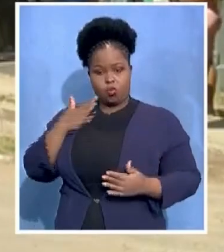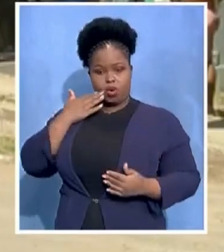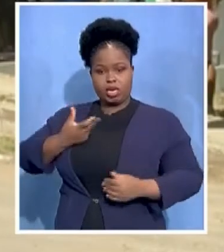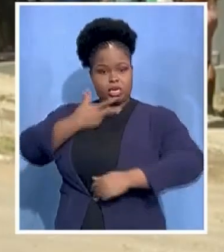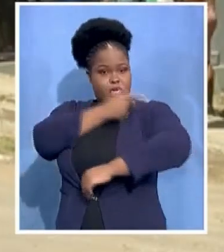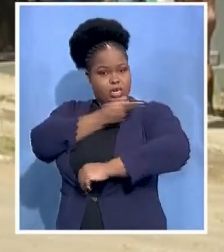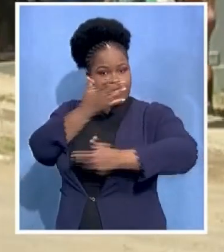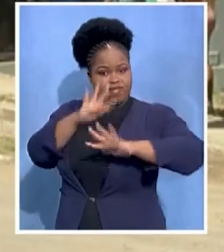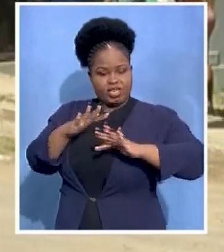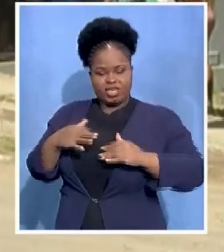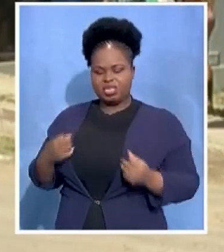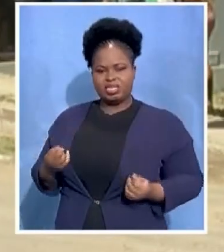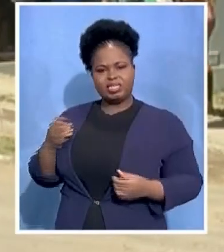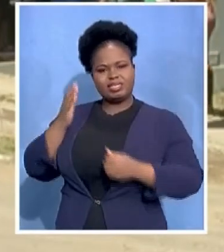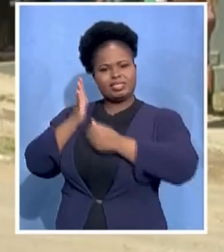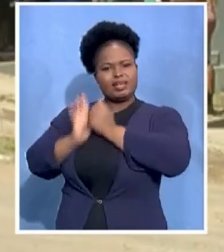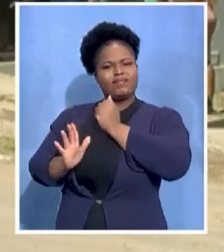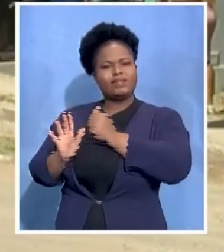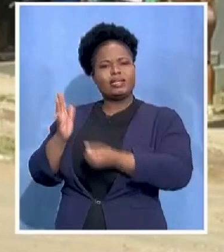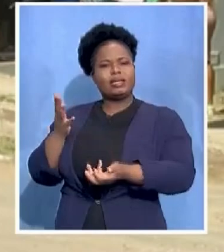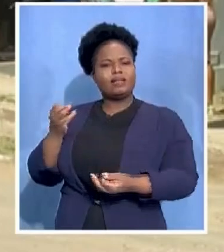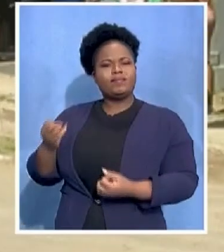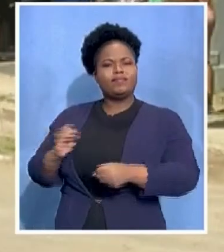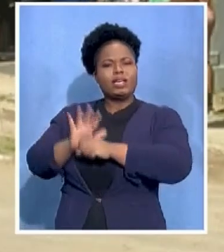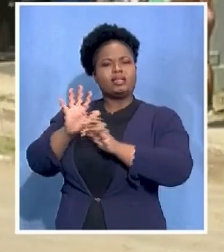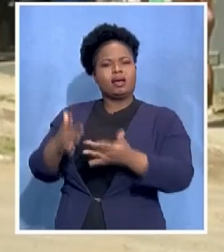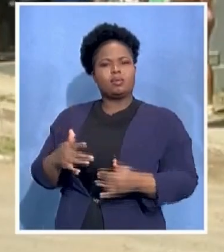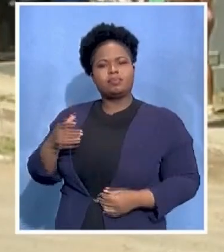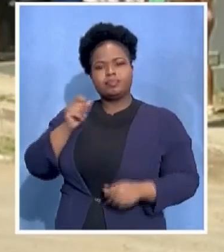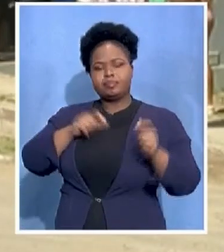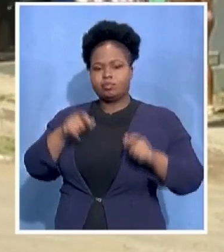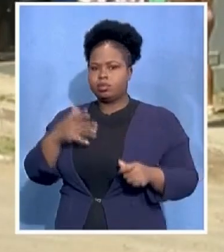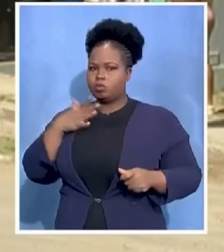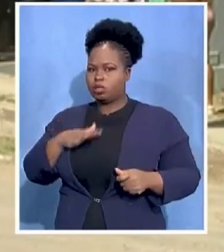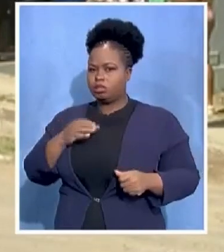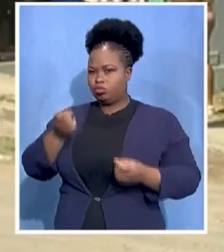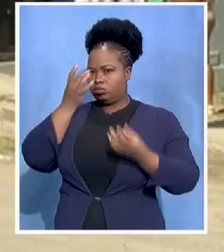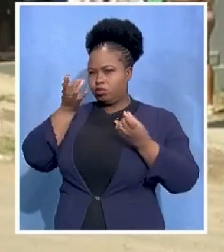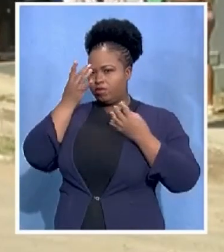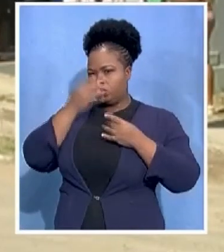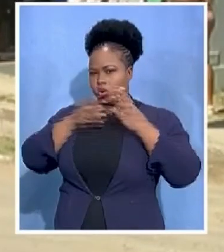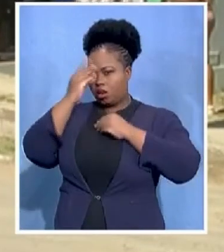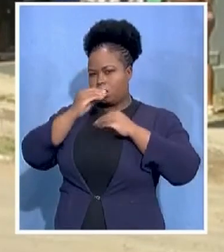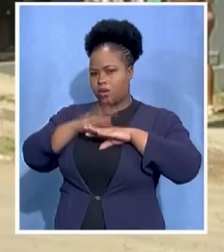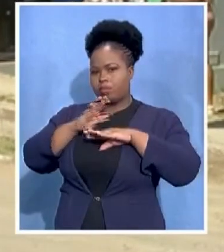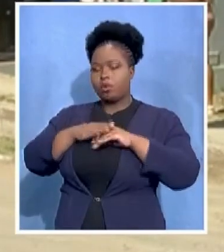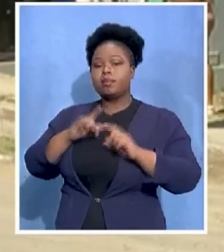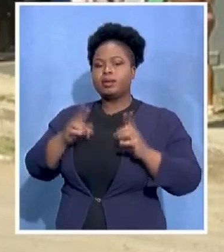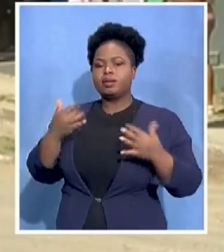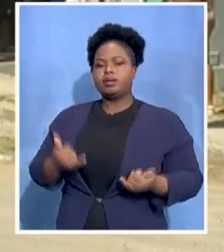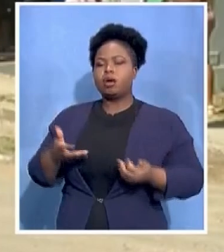needed more information before they are able to take those jabs. But as we were talking to people as well, they were asking, why is this a